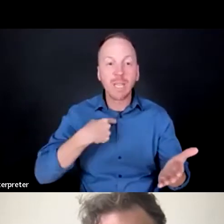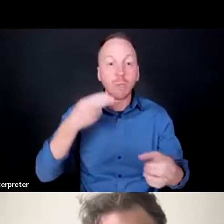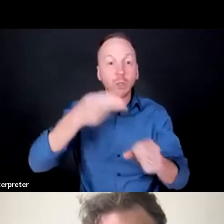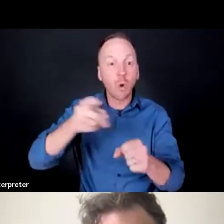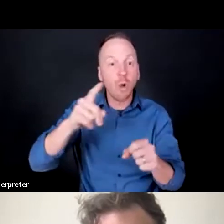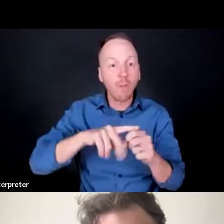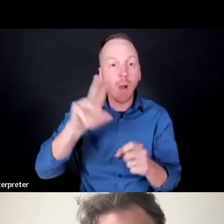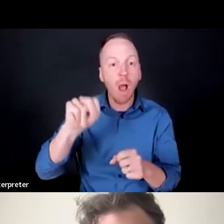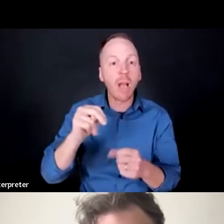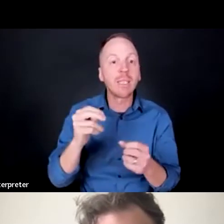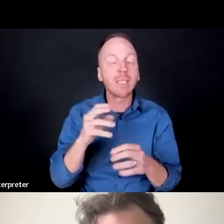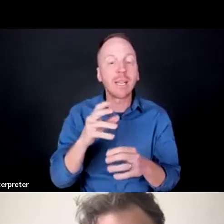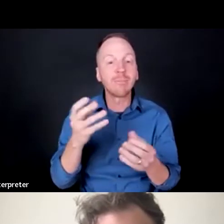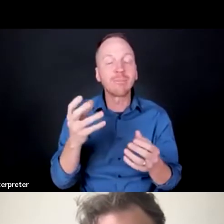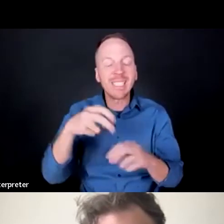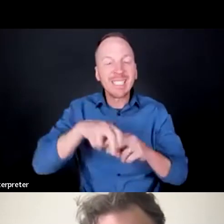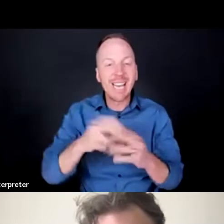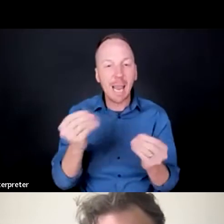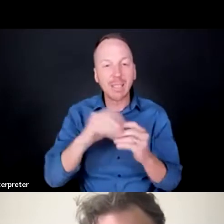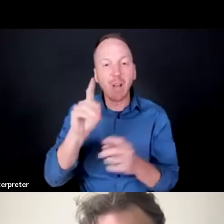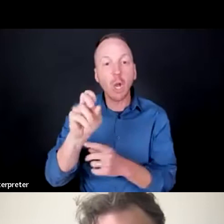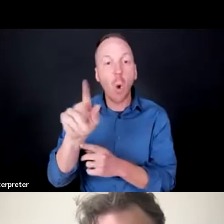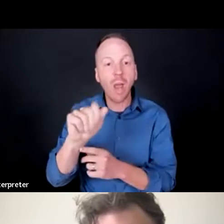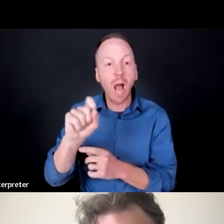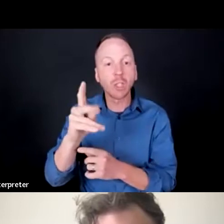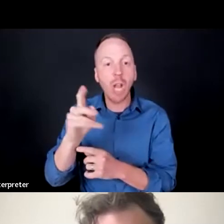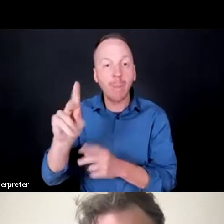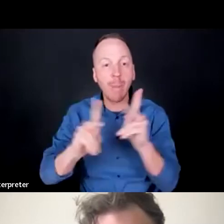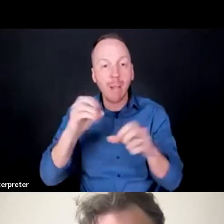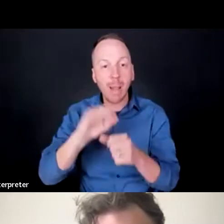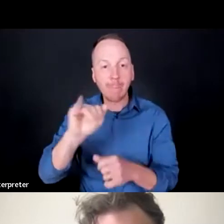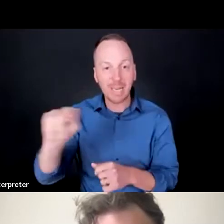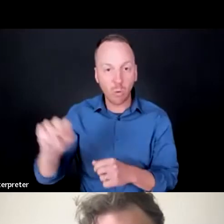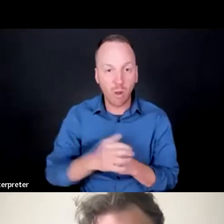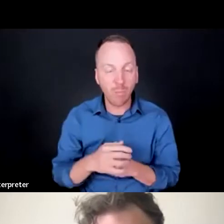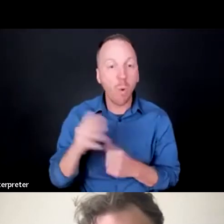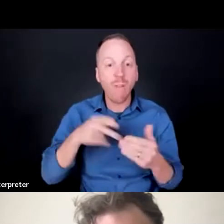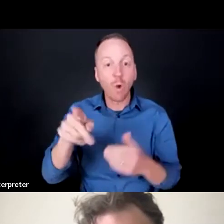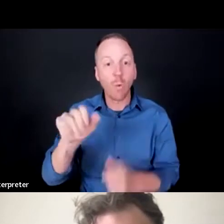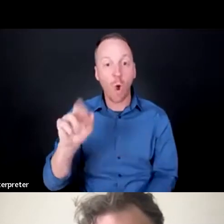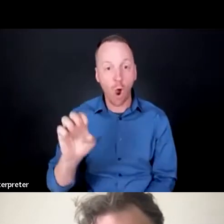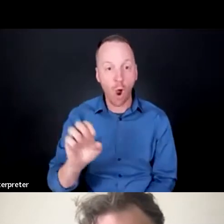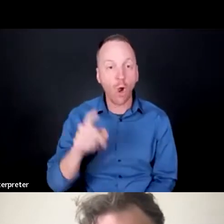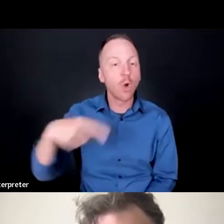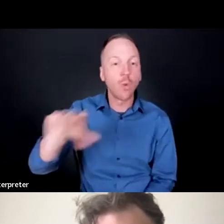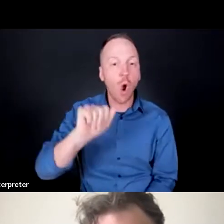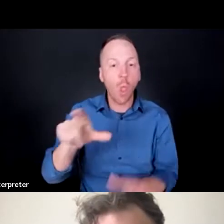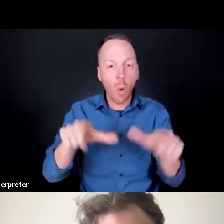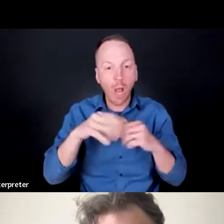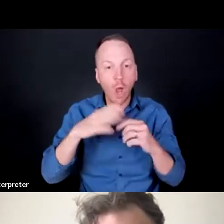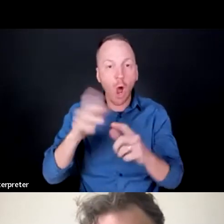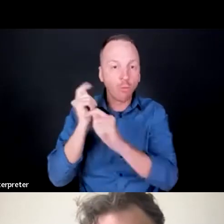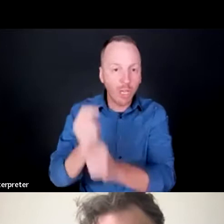from the unceded lands of the Dakota and Anishinaabe people in Minnesota. And wherever you are located on